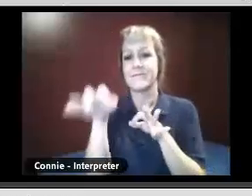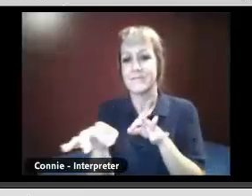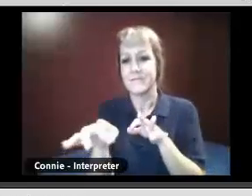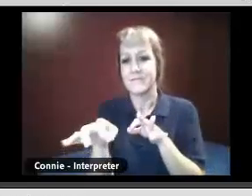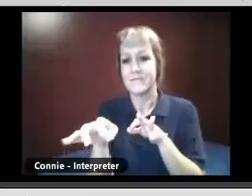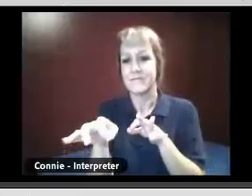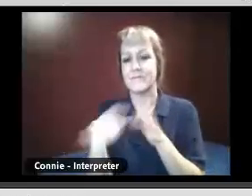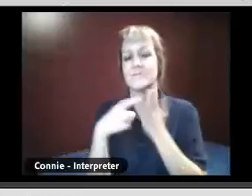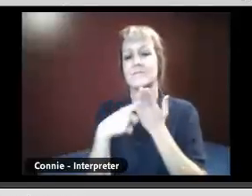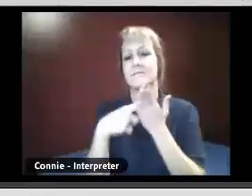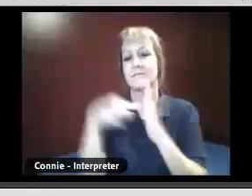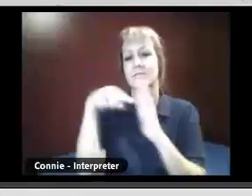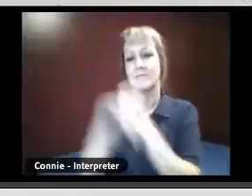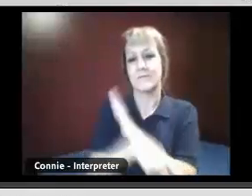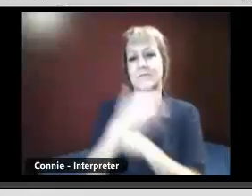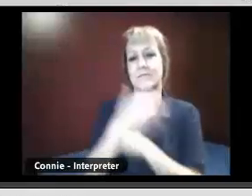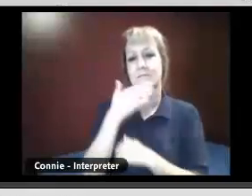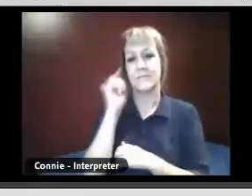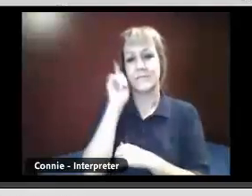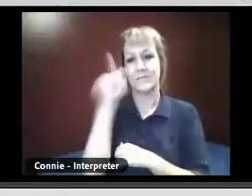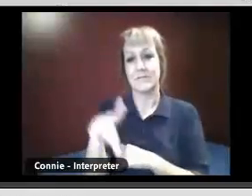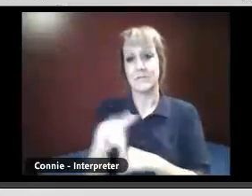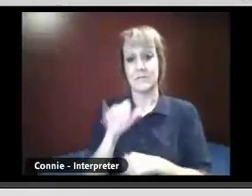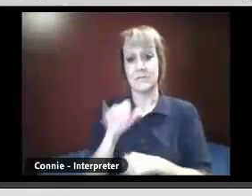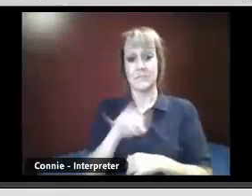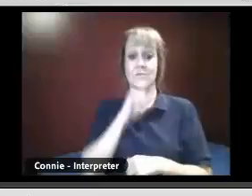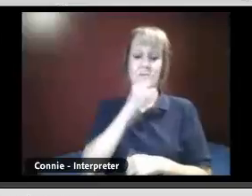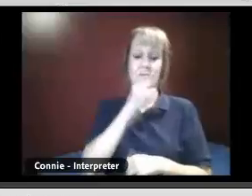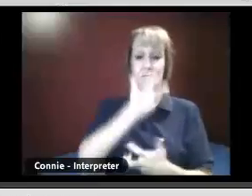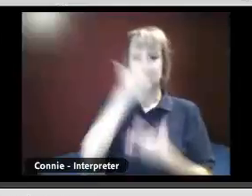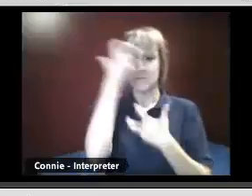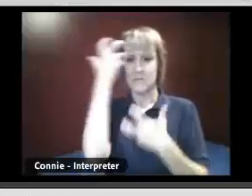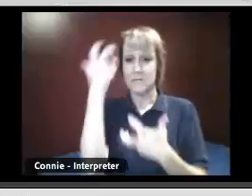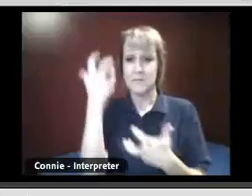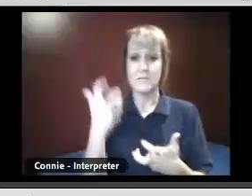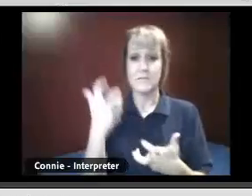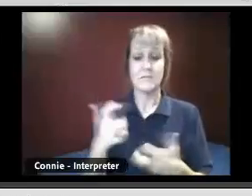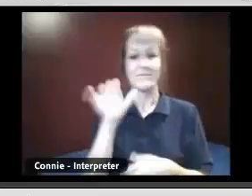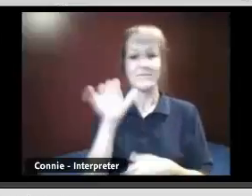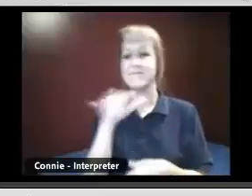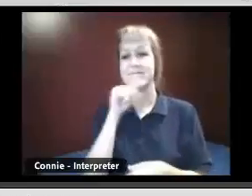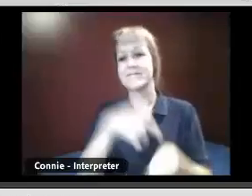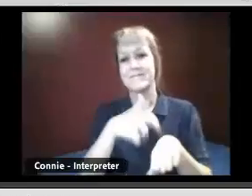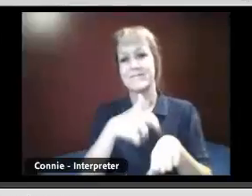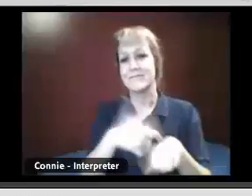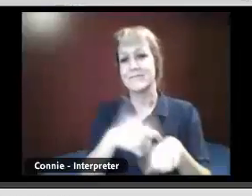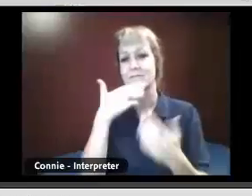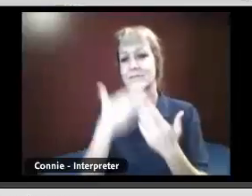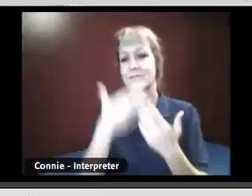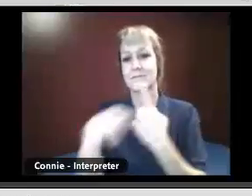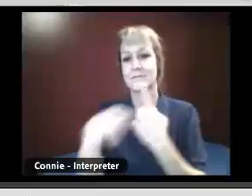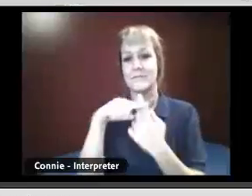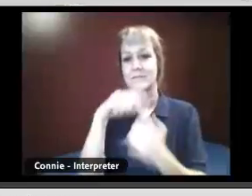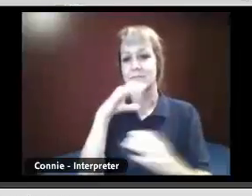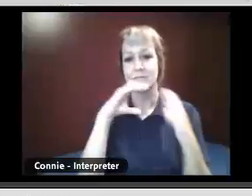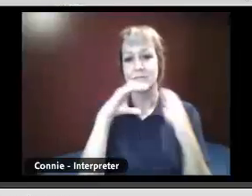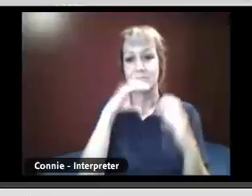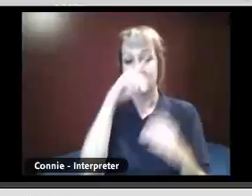off. If everybody is very hot under the collar, well then that's not the time to have a constructive conversation because it's all going to be